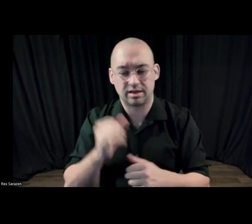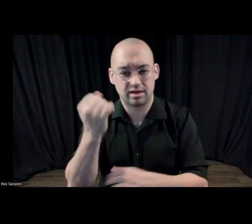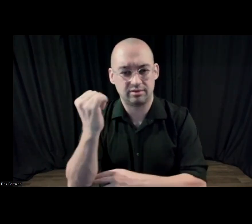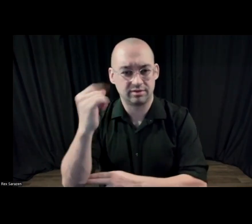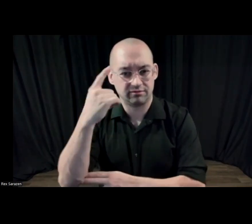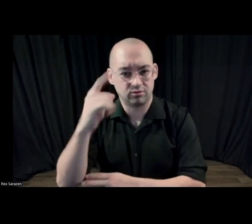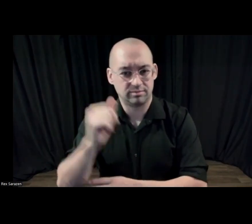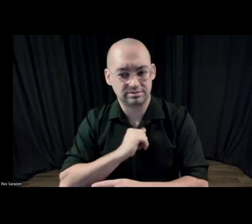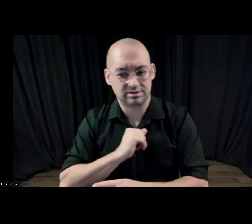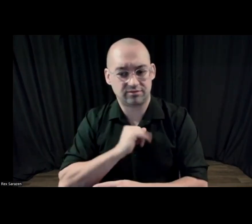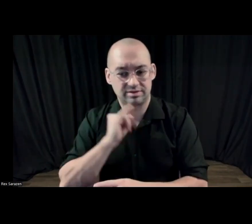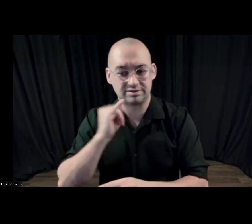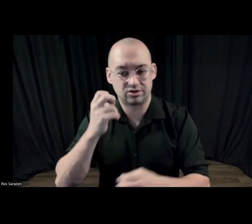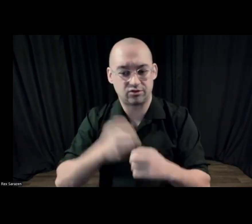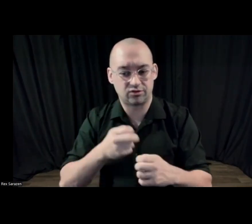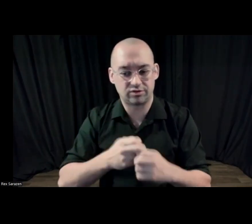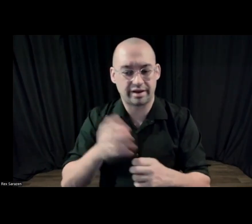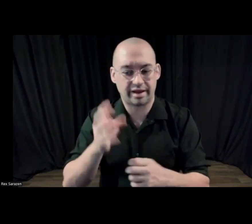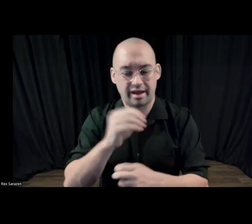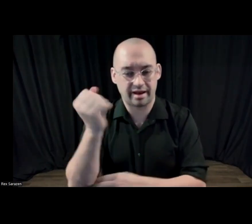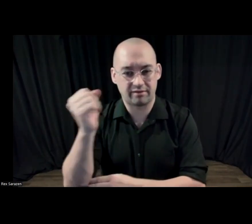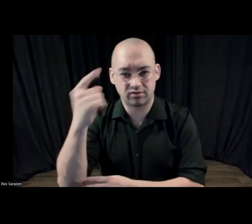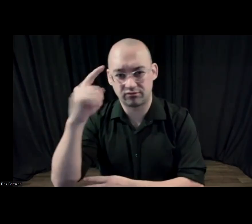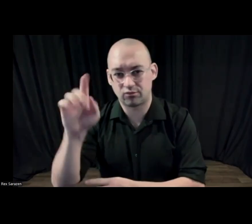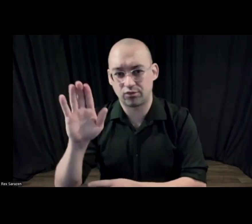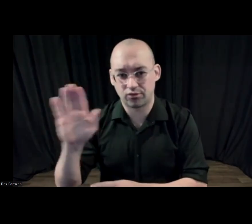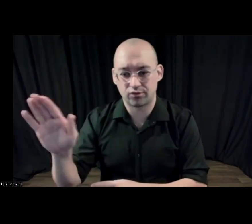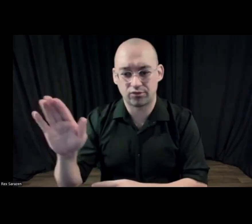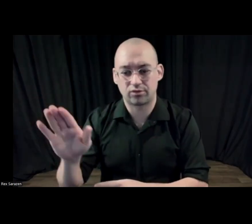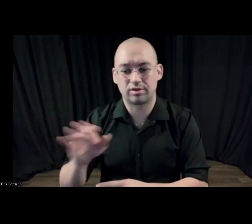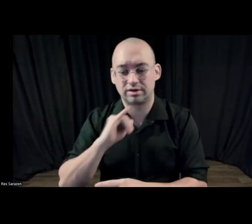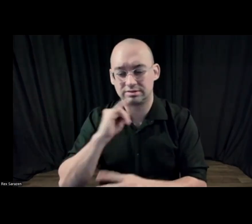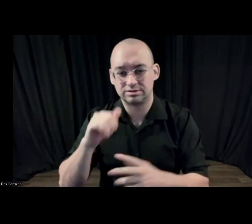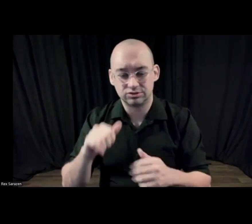difficult. Advocating on her behalf as well is challenging.